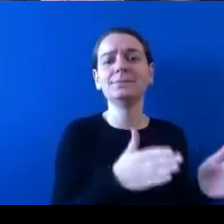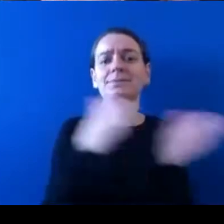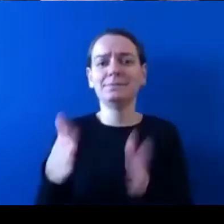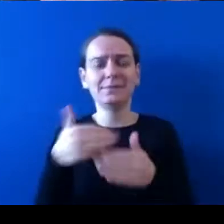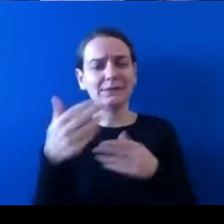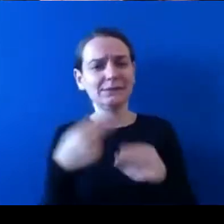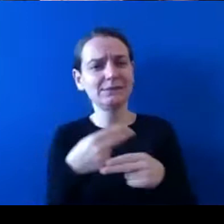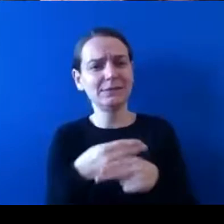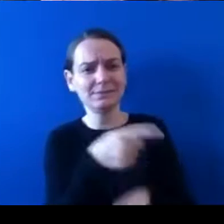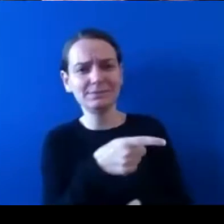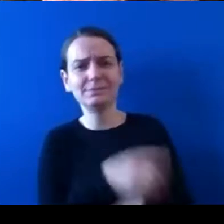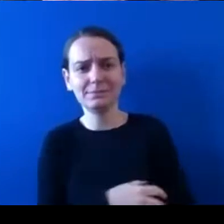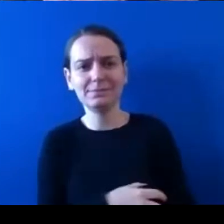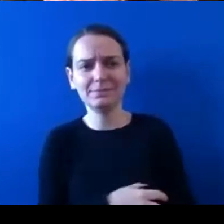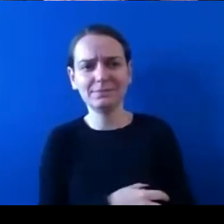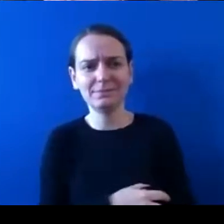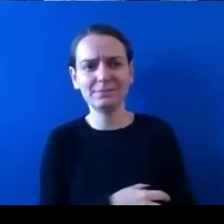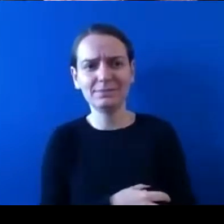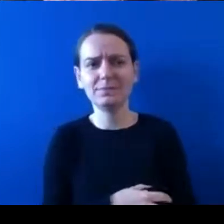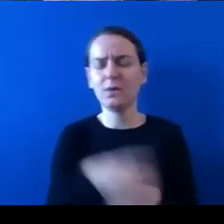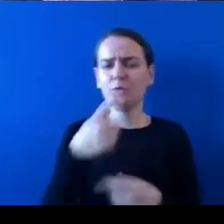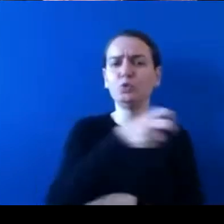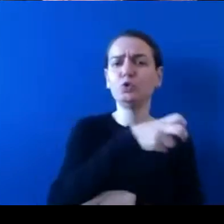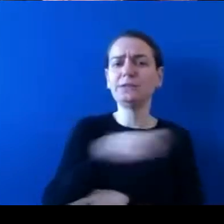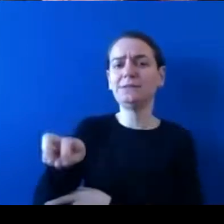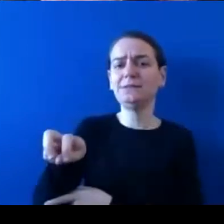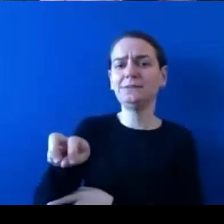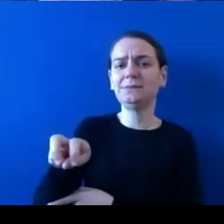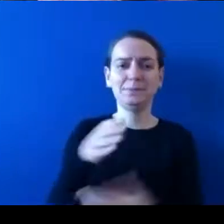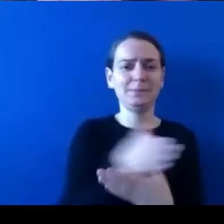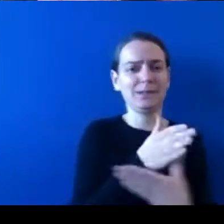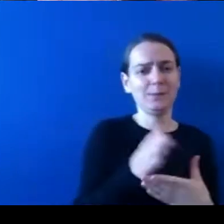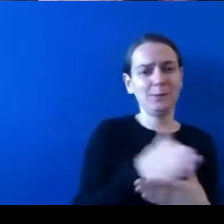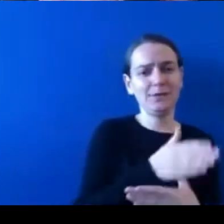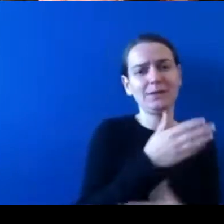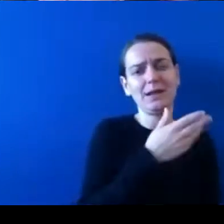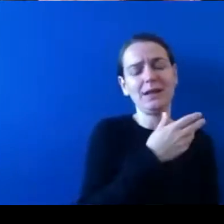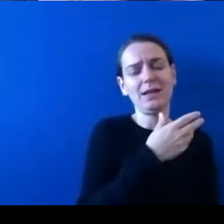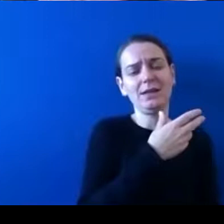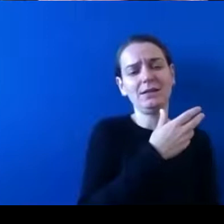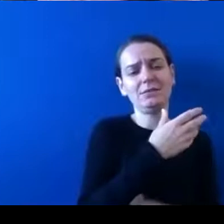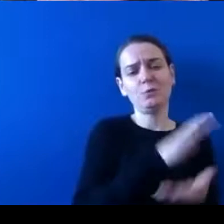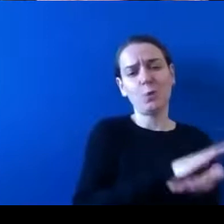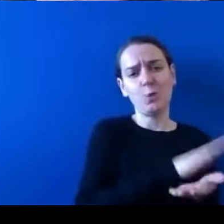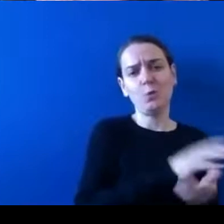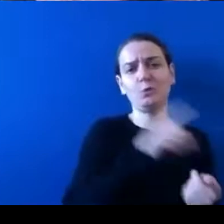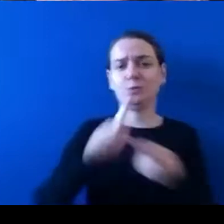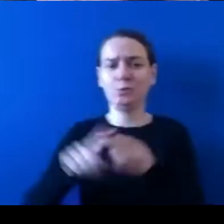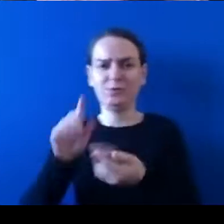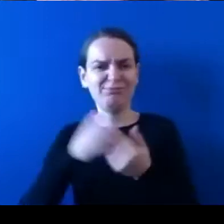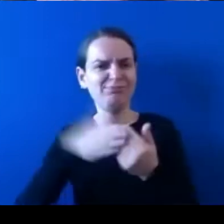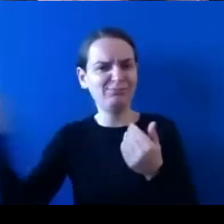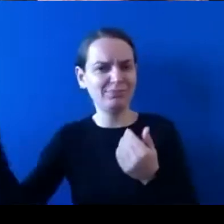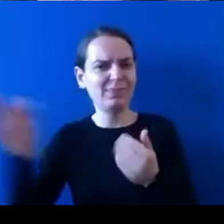year of high school. You want to start that conversation as early as possible, maybe middle school and maybe your freshman year of